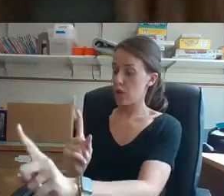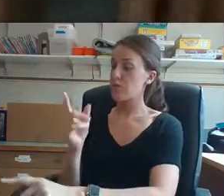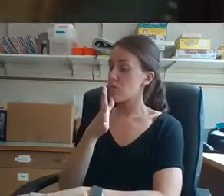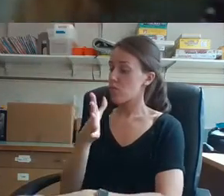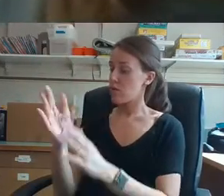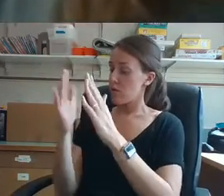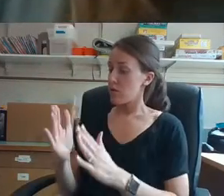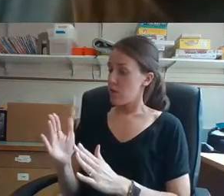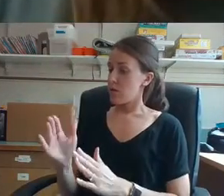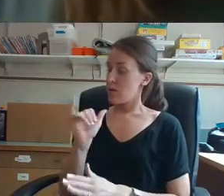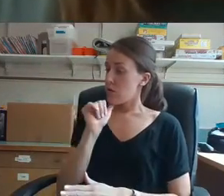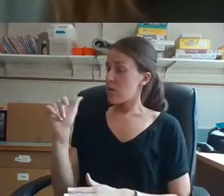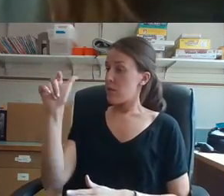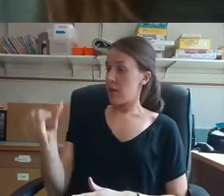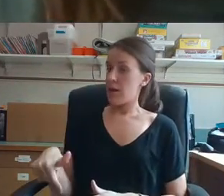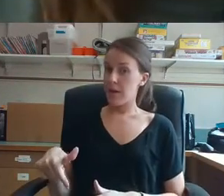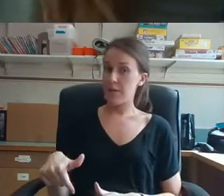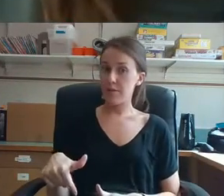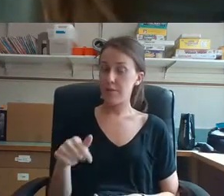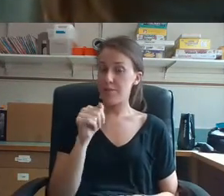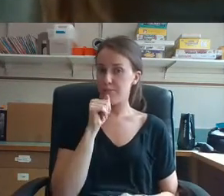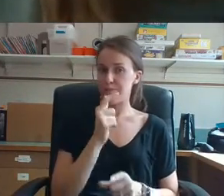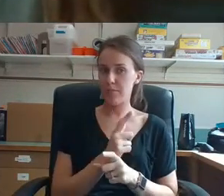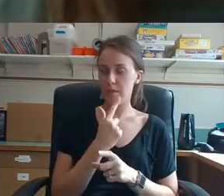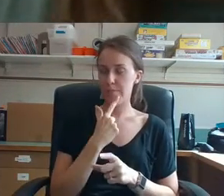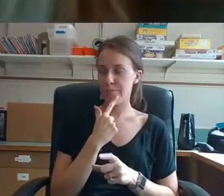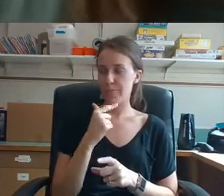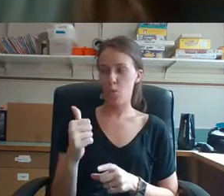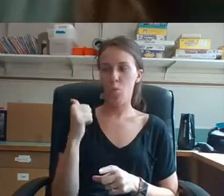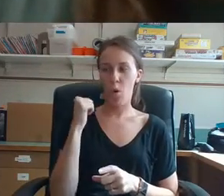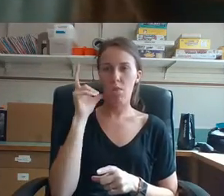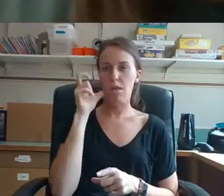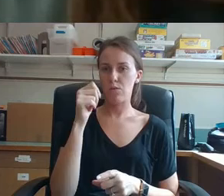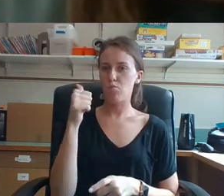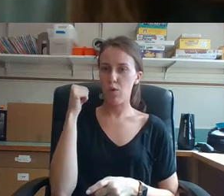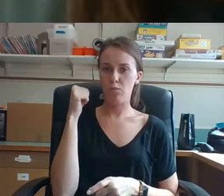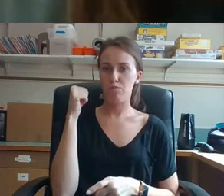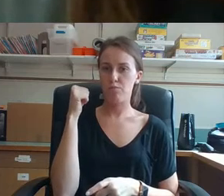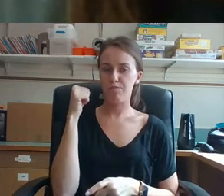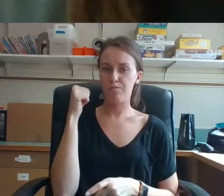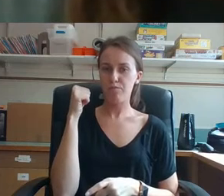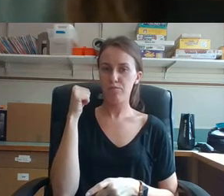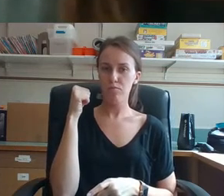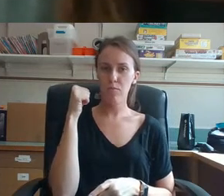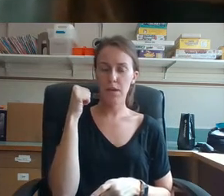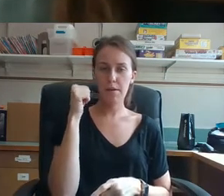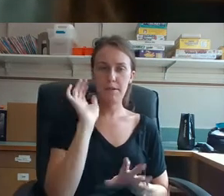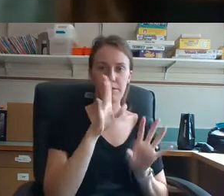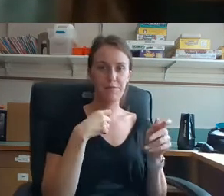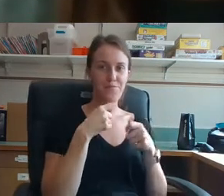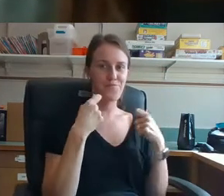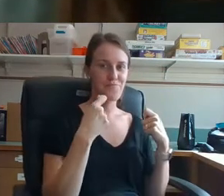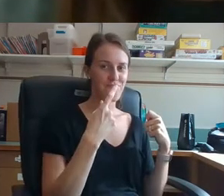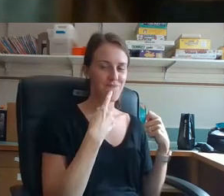late. She won't listen, said her brother. Yes, she will, said Little Red Riding Hood.